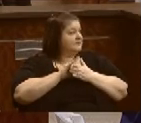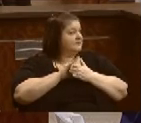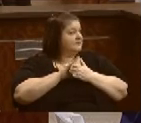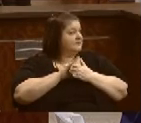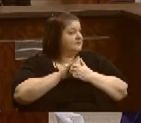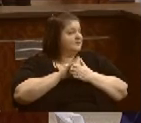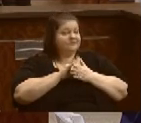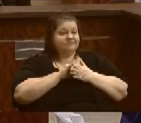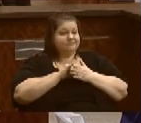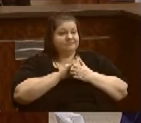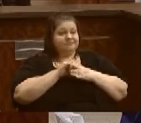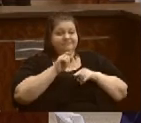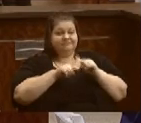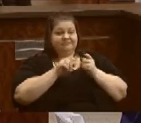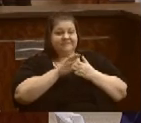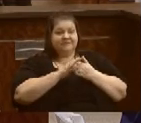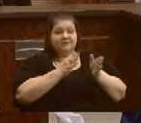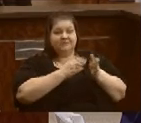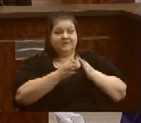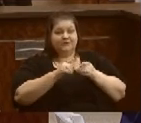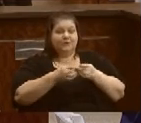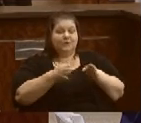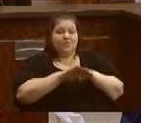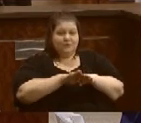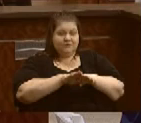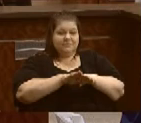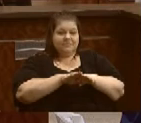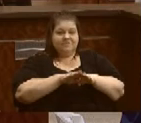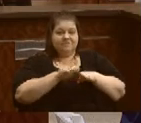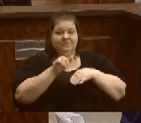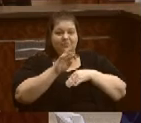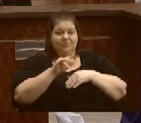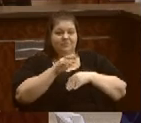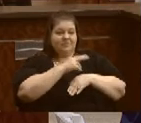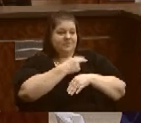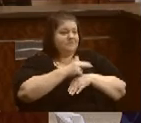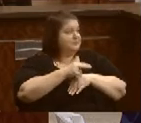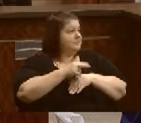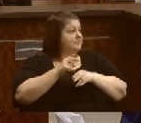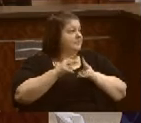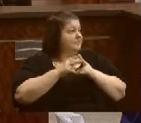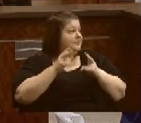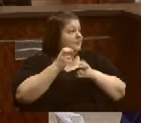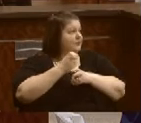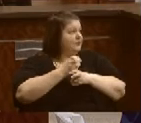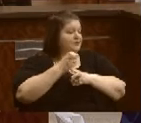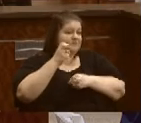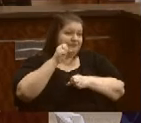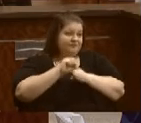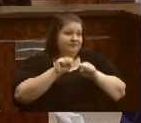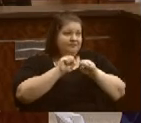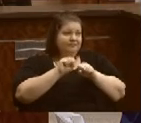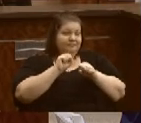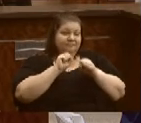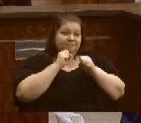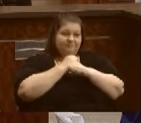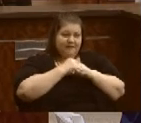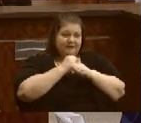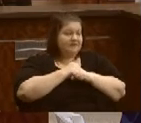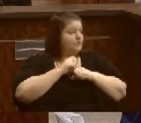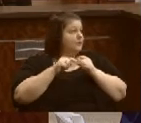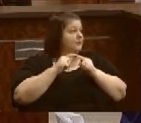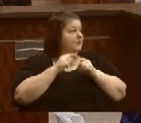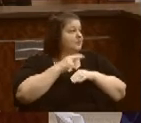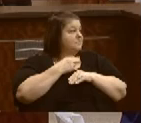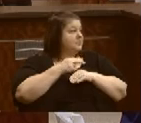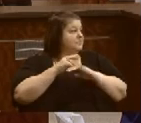I don't believe it either. Dr. Mazzini has not worked very hard to build this hospital. When this hospital was open, I